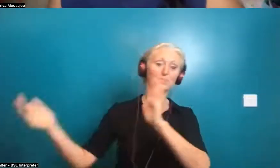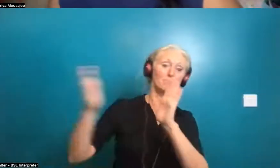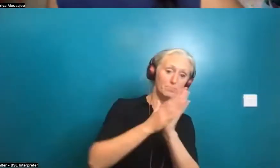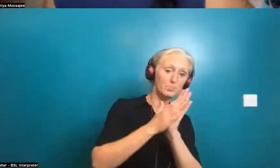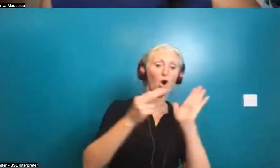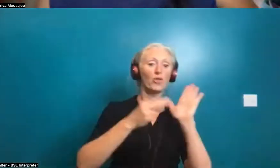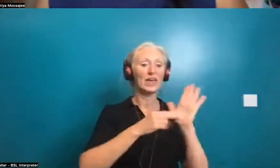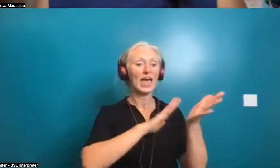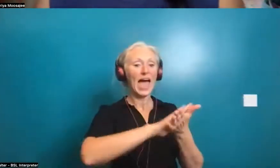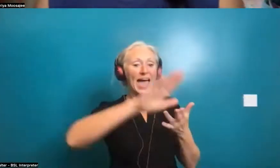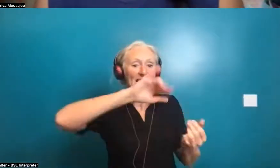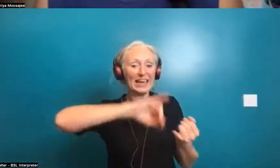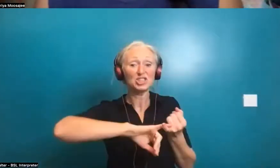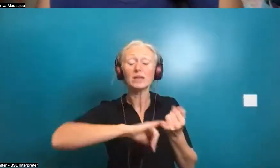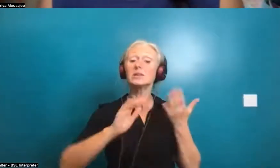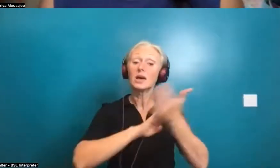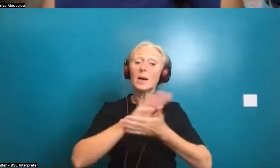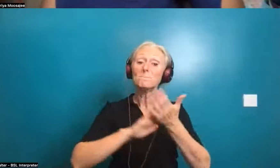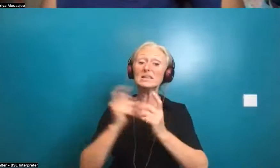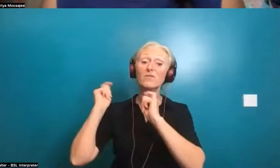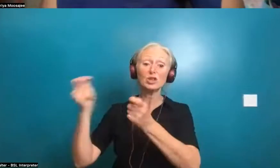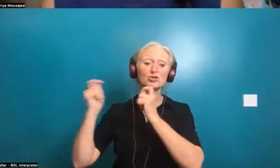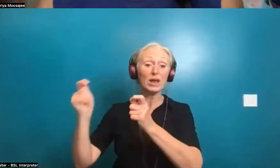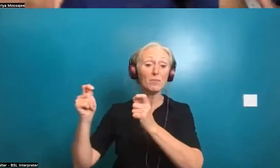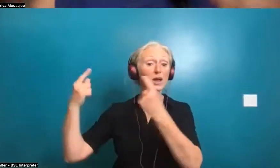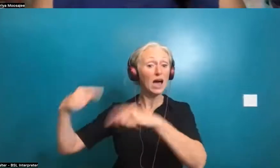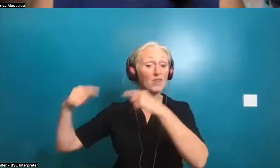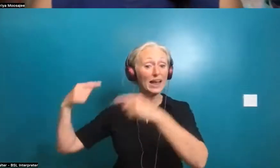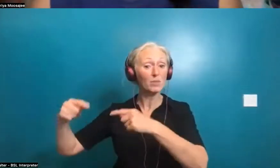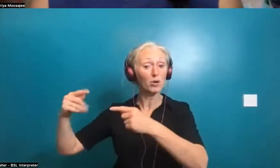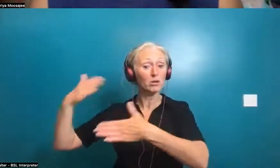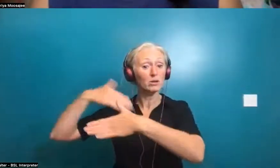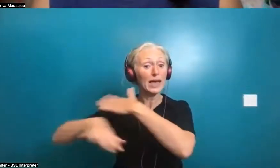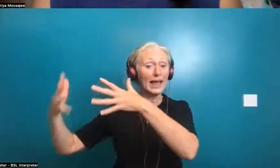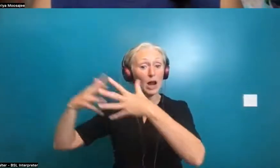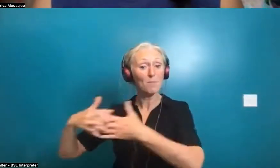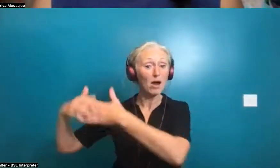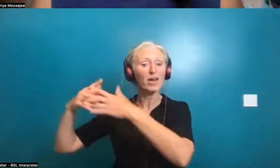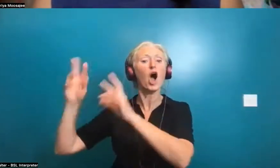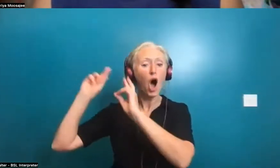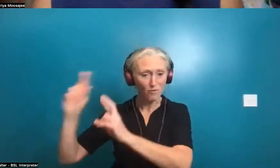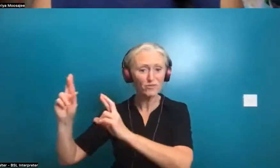is available, hopefully in the US, it will be available in the UK. That's what we hope. And